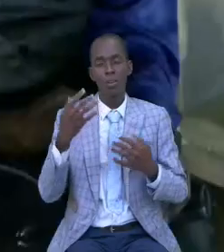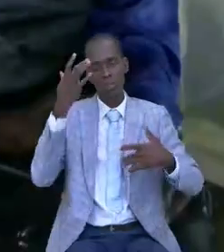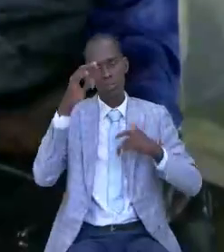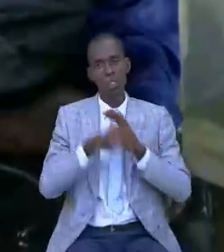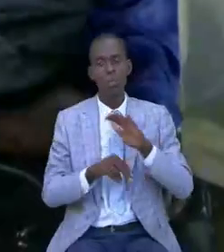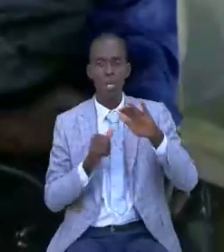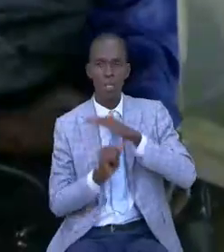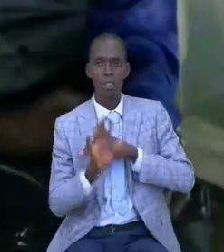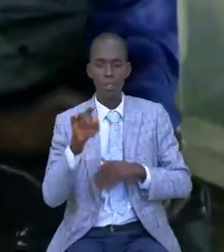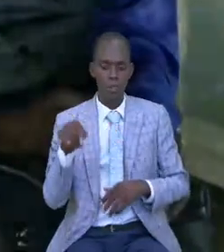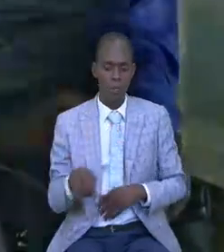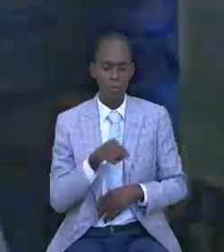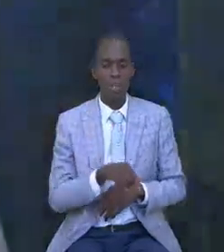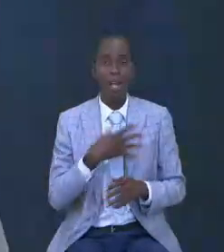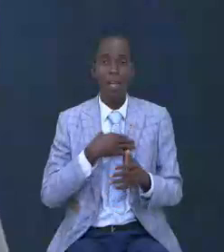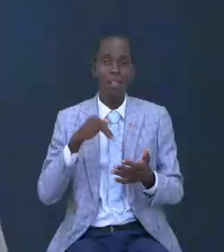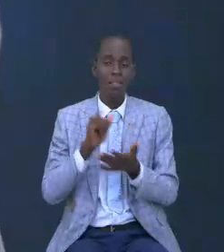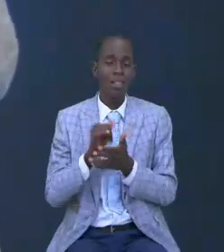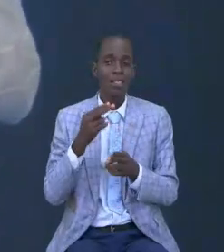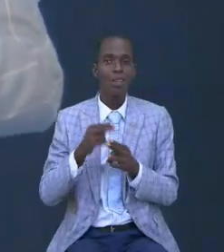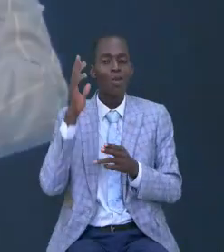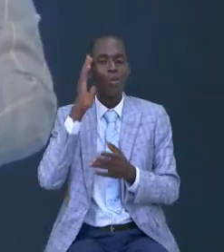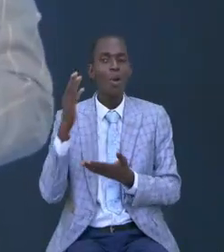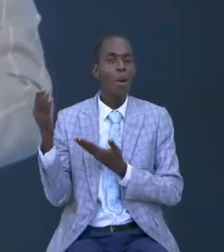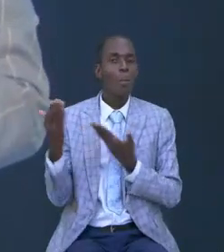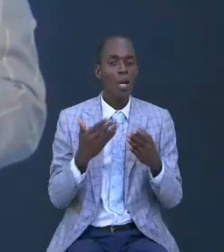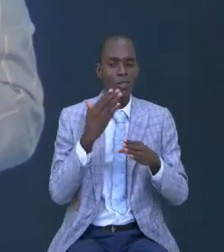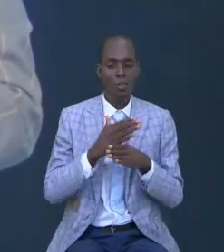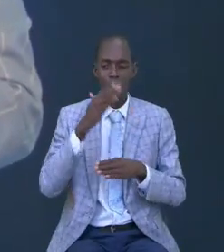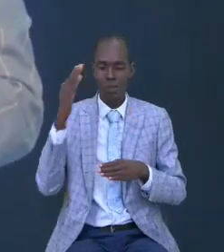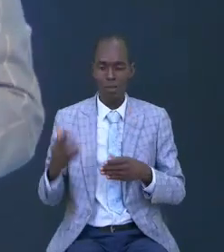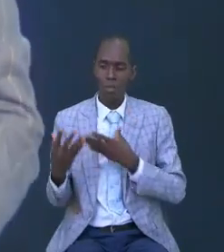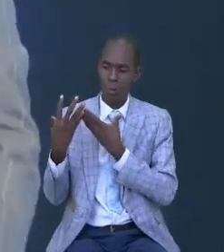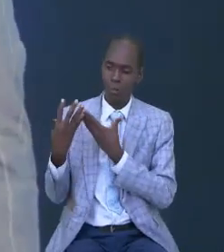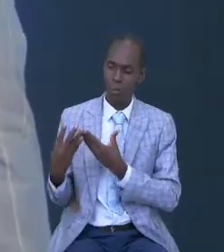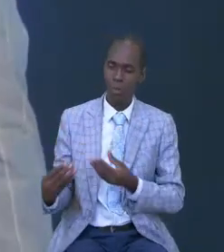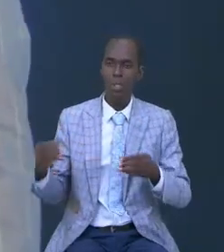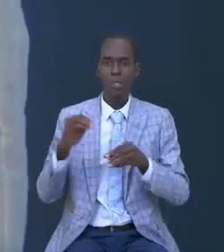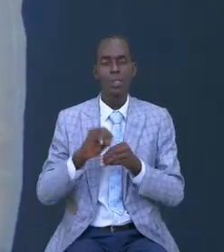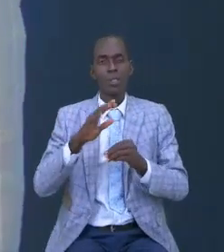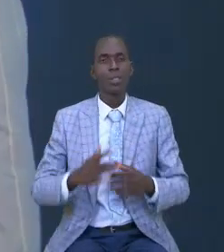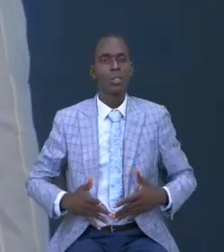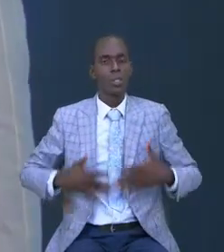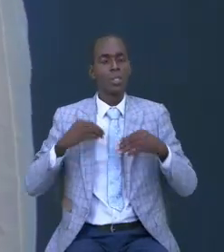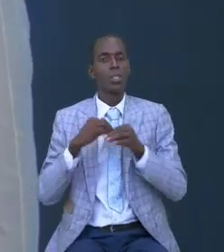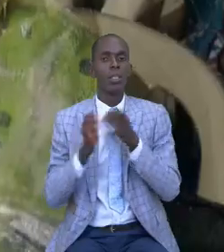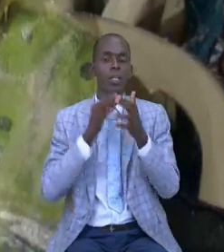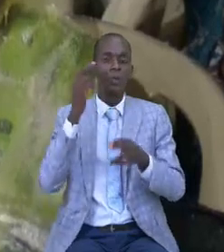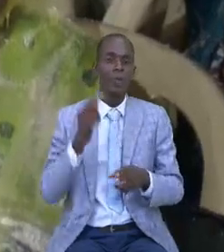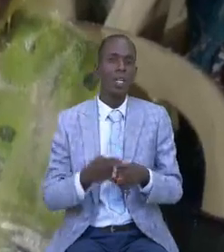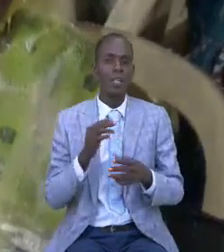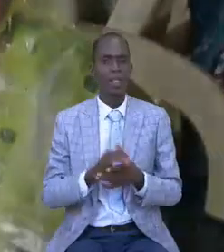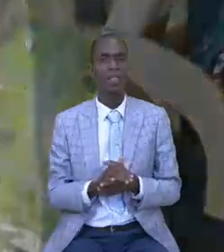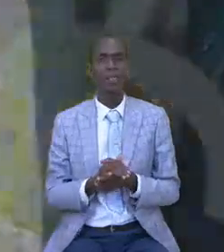feet, and that name will bring total solution in your life, in Jesus' name.